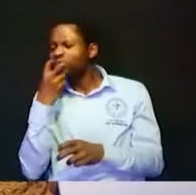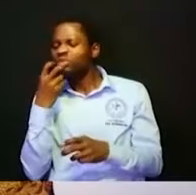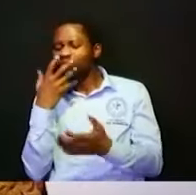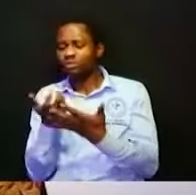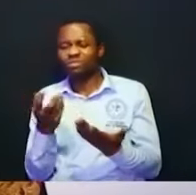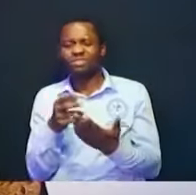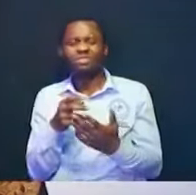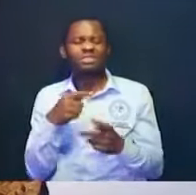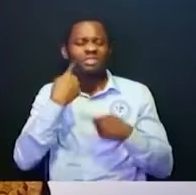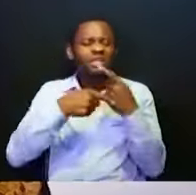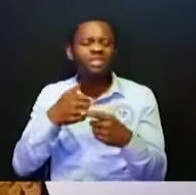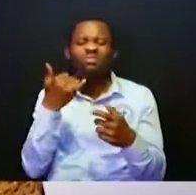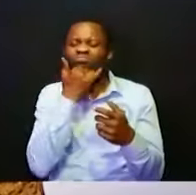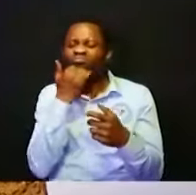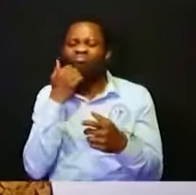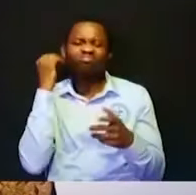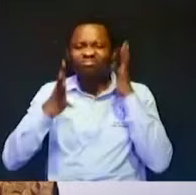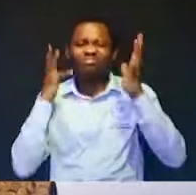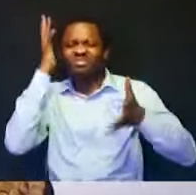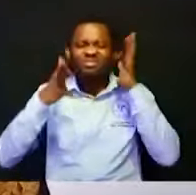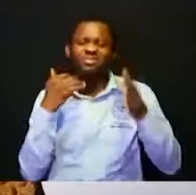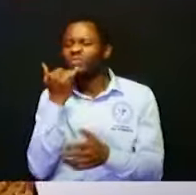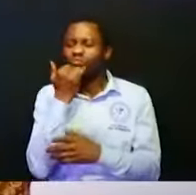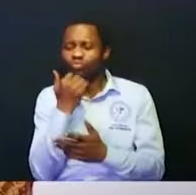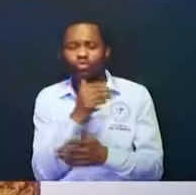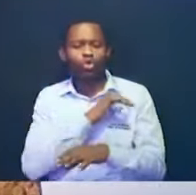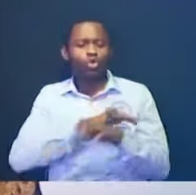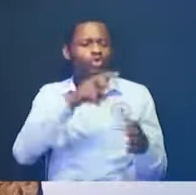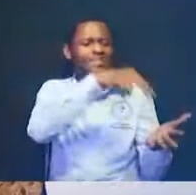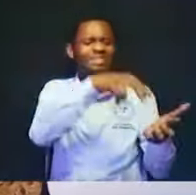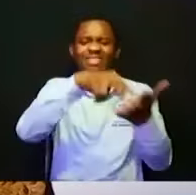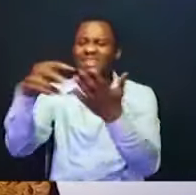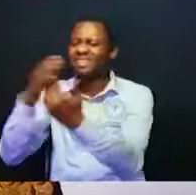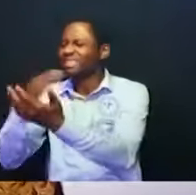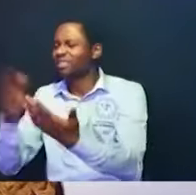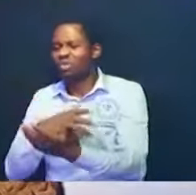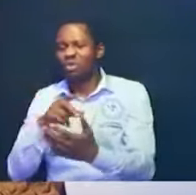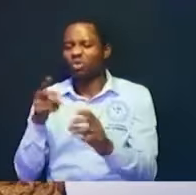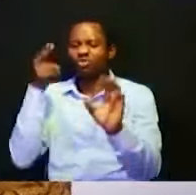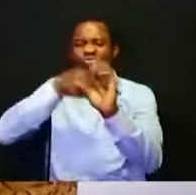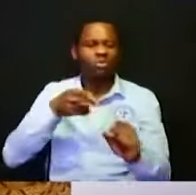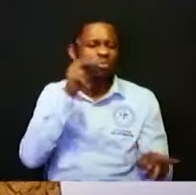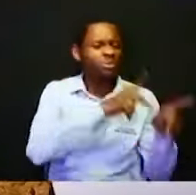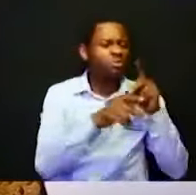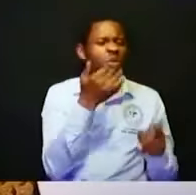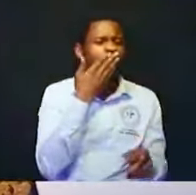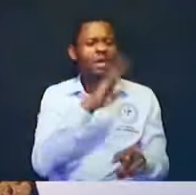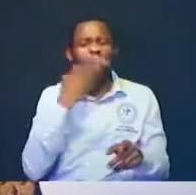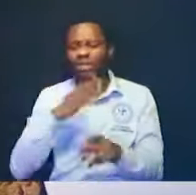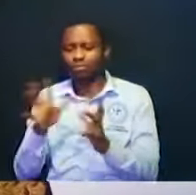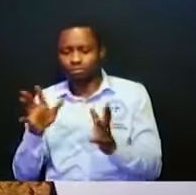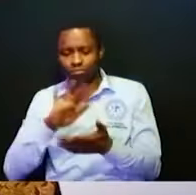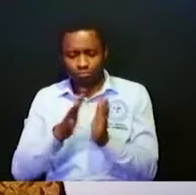well. Kasa ye. Don't sit anywhere. Men, not stand anywhere. enye bebia na sise ogina in any cancer men nanti ogina ebia mu